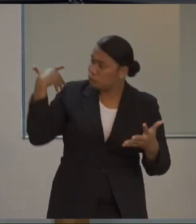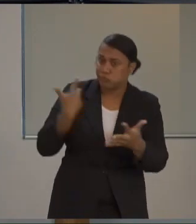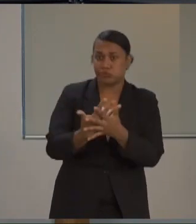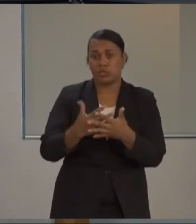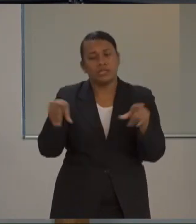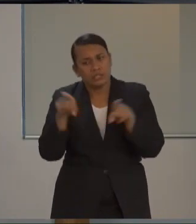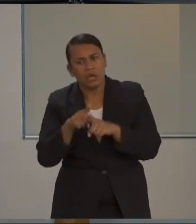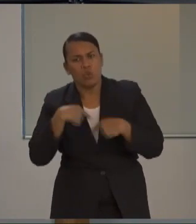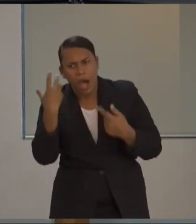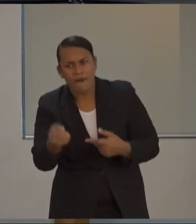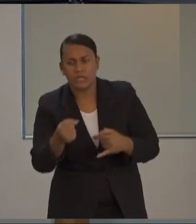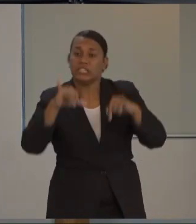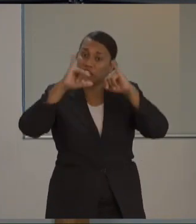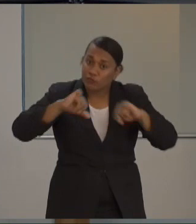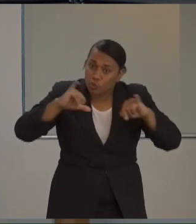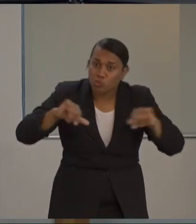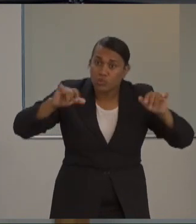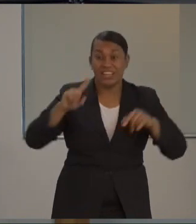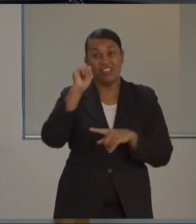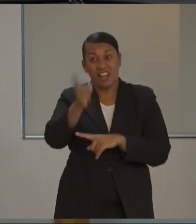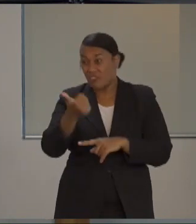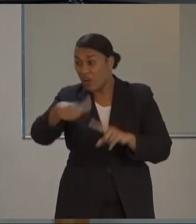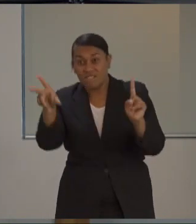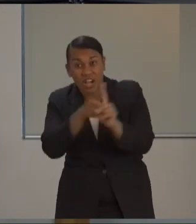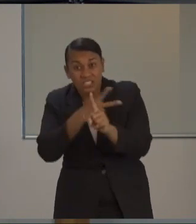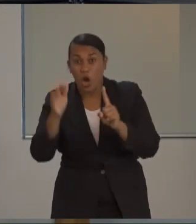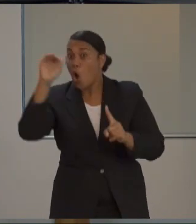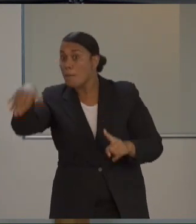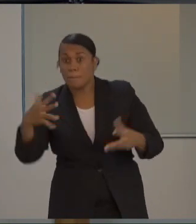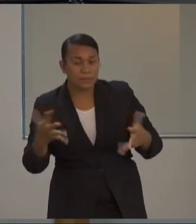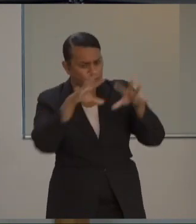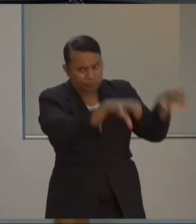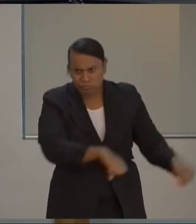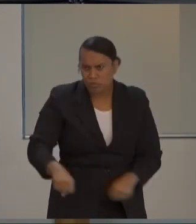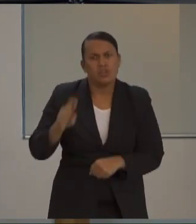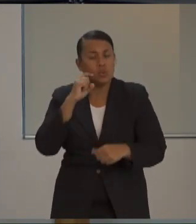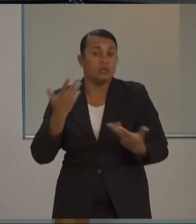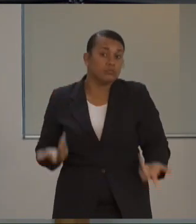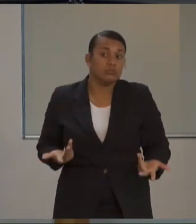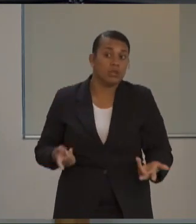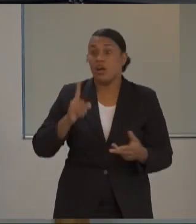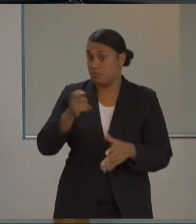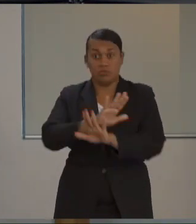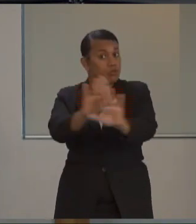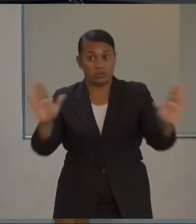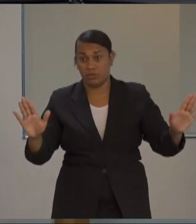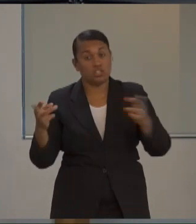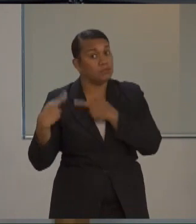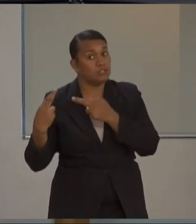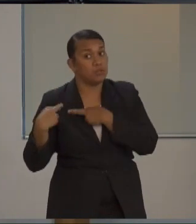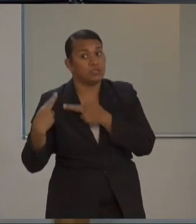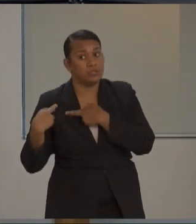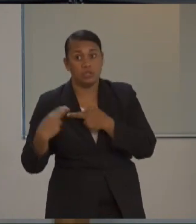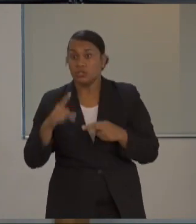and investigate those and take people to task accordingly. Then again, it's about being responsible, being caring for